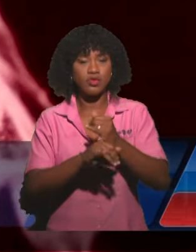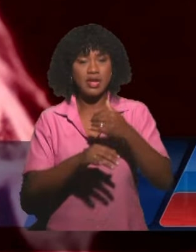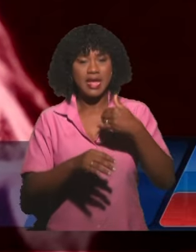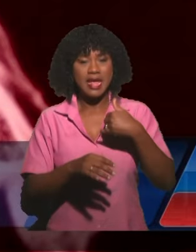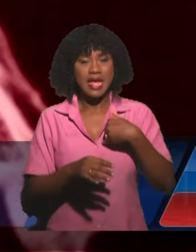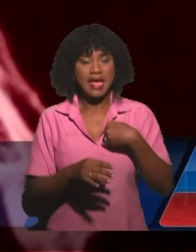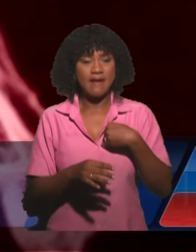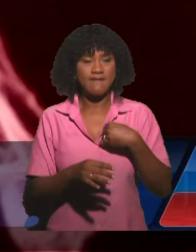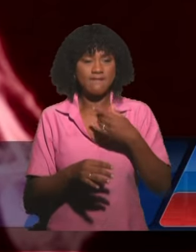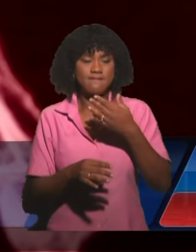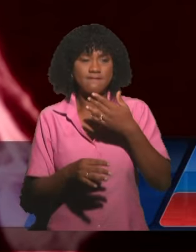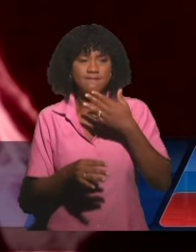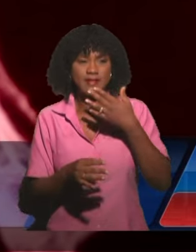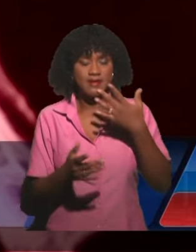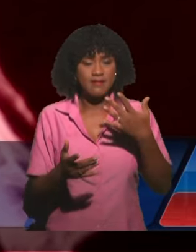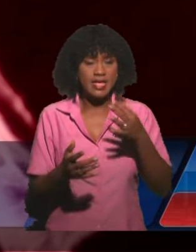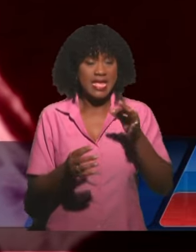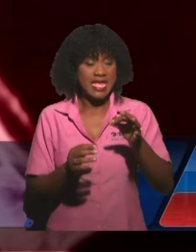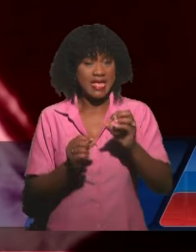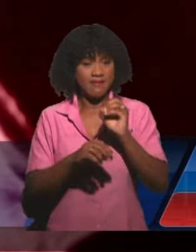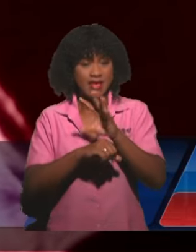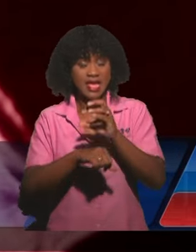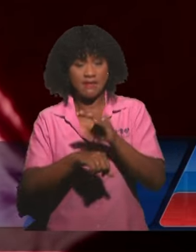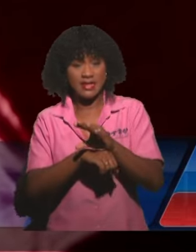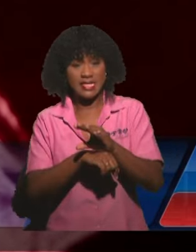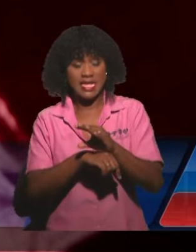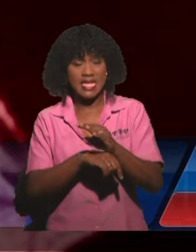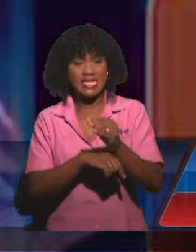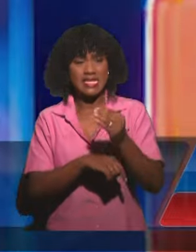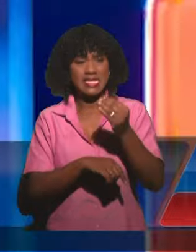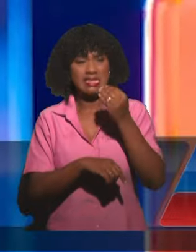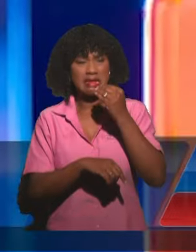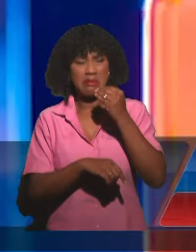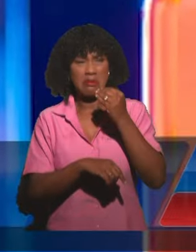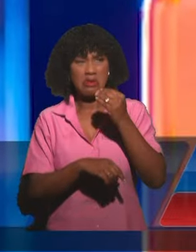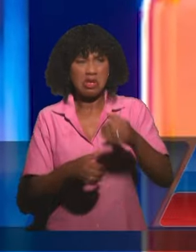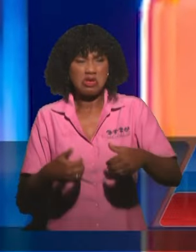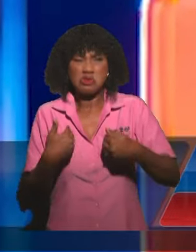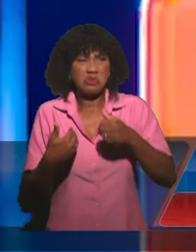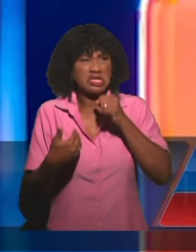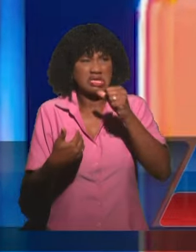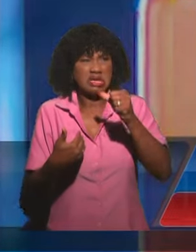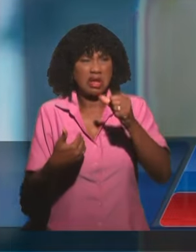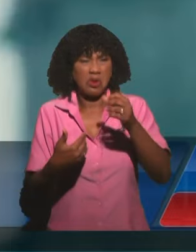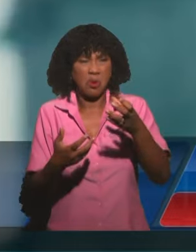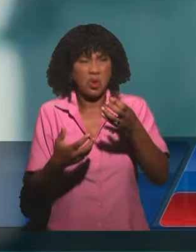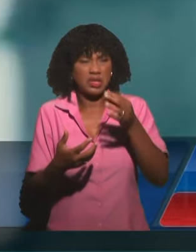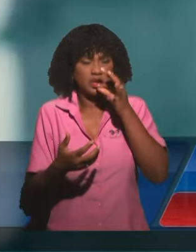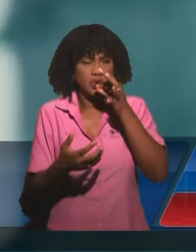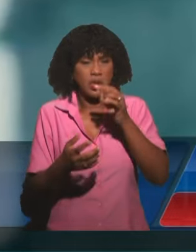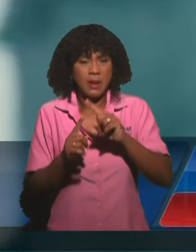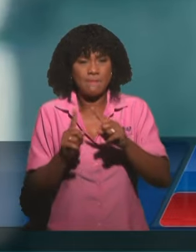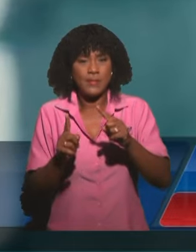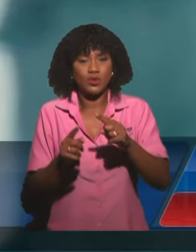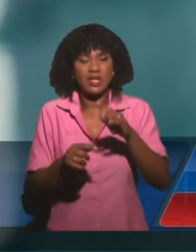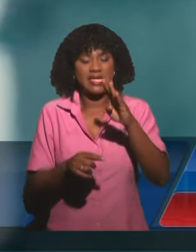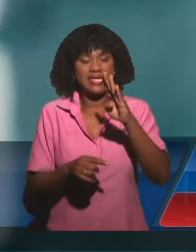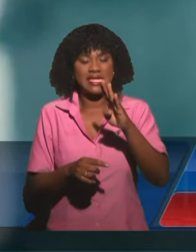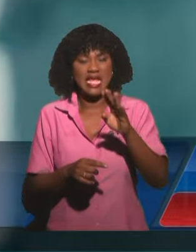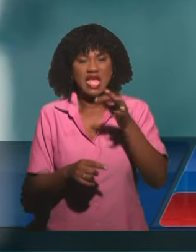know, flavorants. Right. If they advertise this thing as tobacco scent, youths aren't going to go for that. Yeah. But when you say berry burst